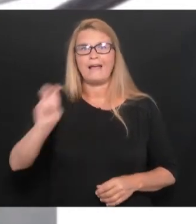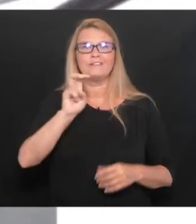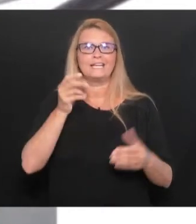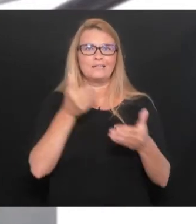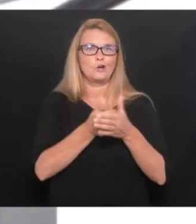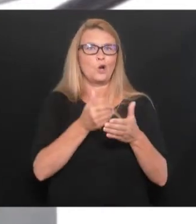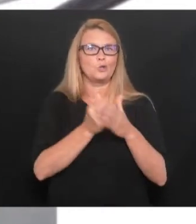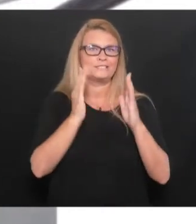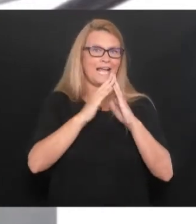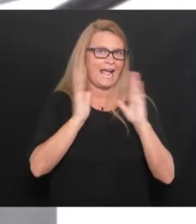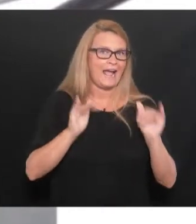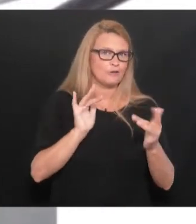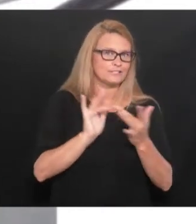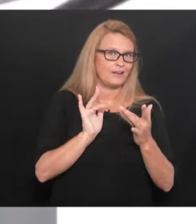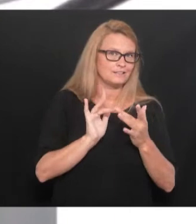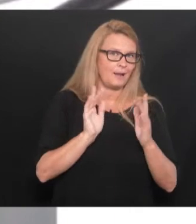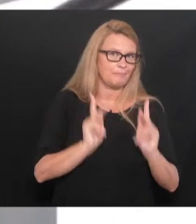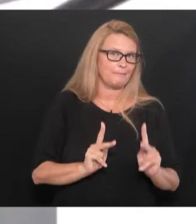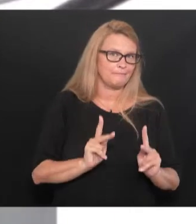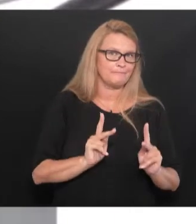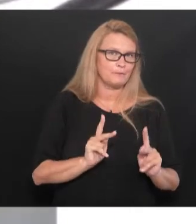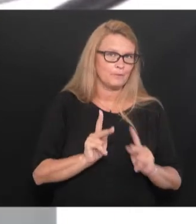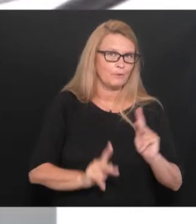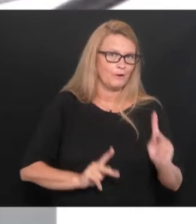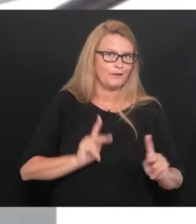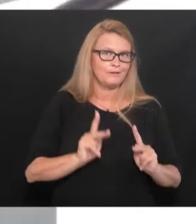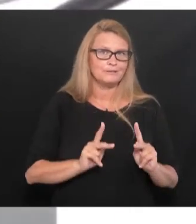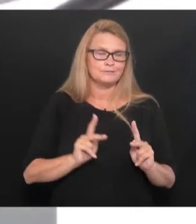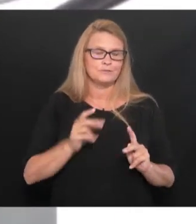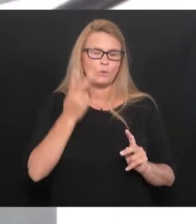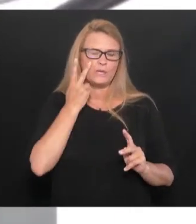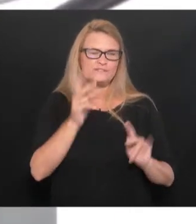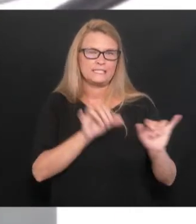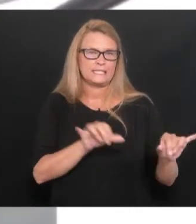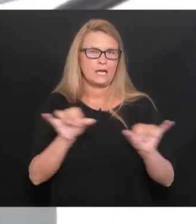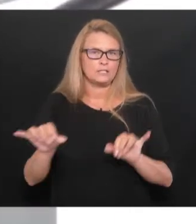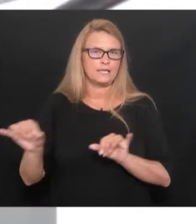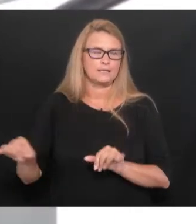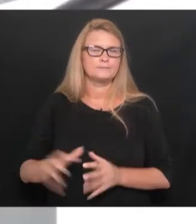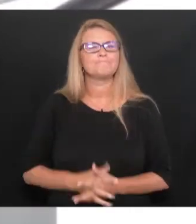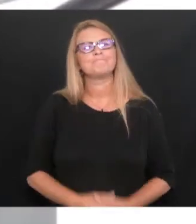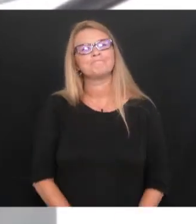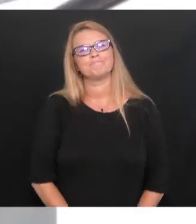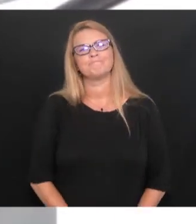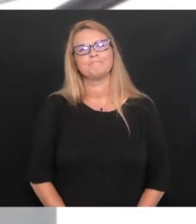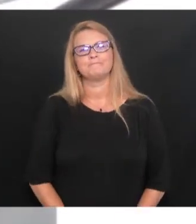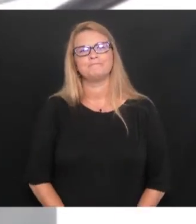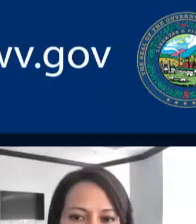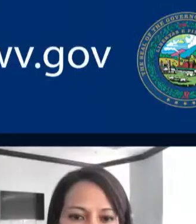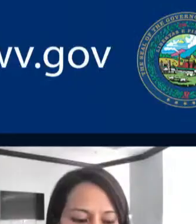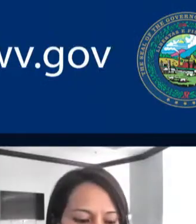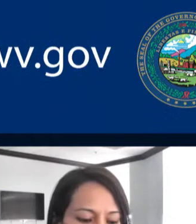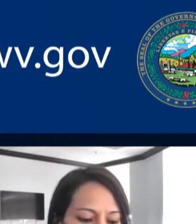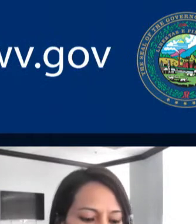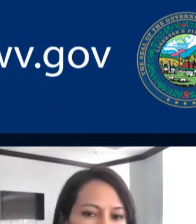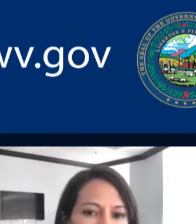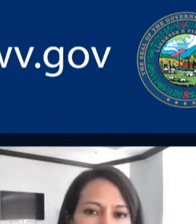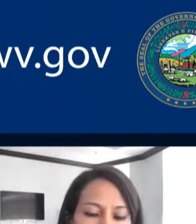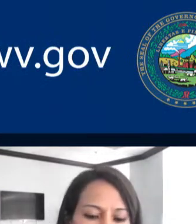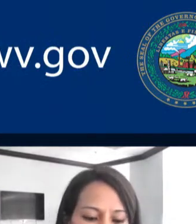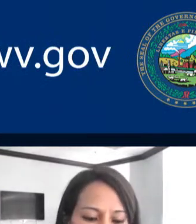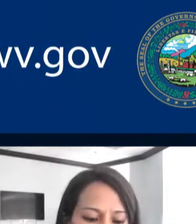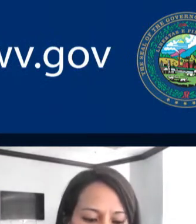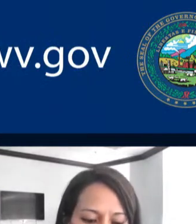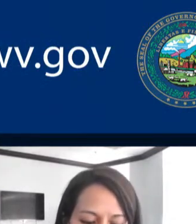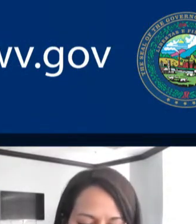things in common with the Delta variant. But those are the things for your questions. Thanks. All right, thanks, Paul. Next to Mark Curtis with Nexstar